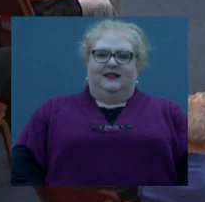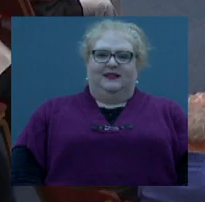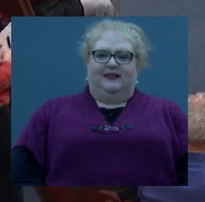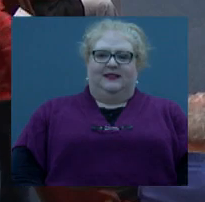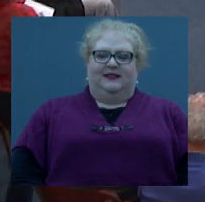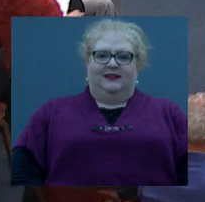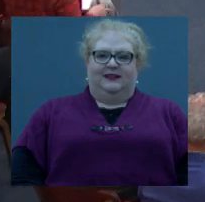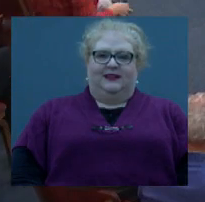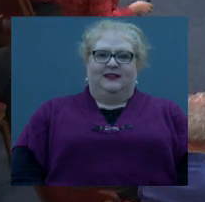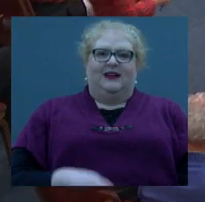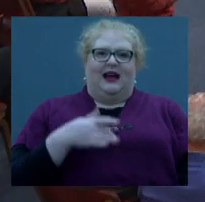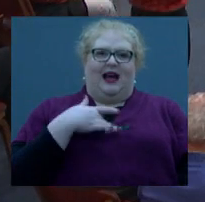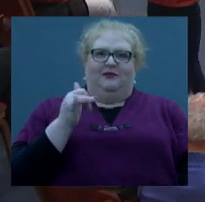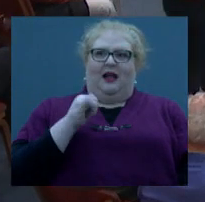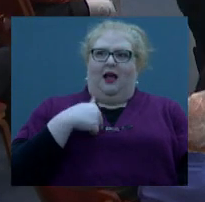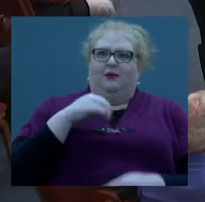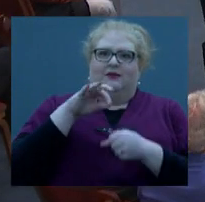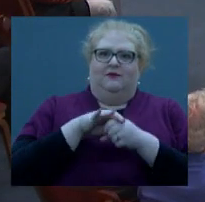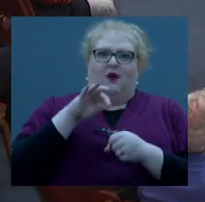Like I got voted off the island.